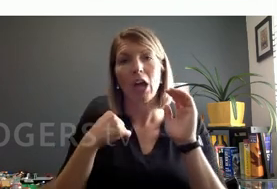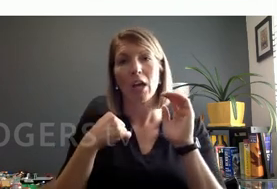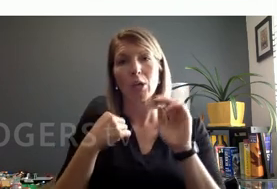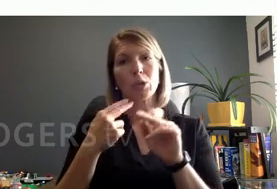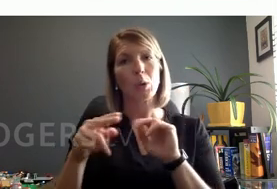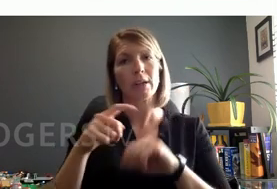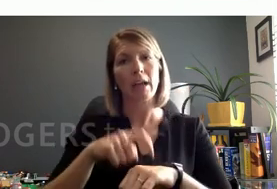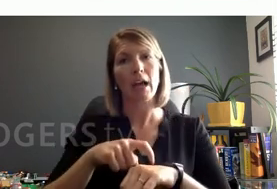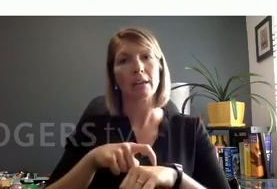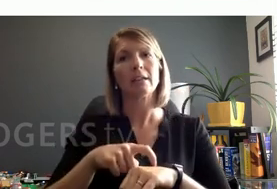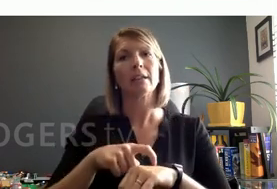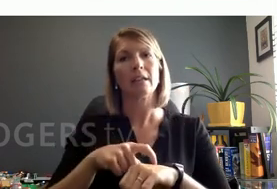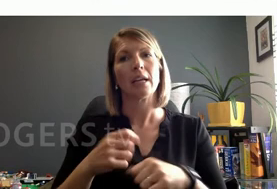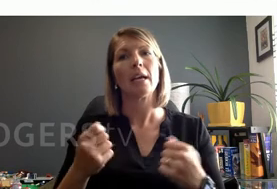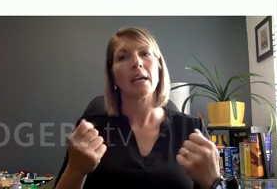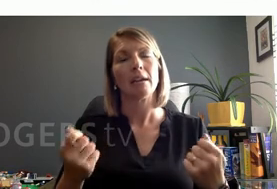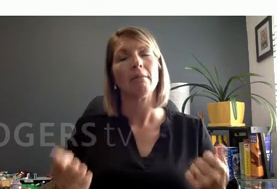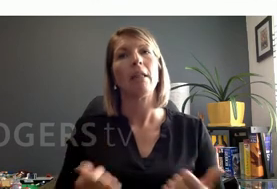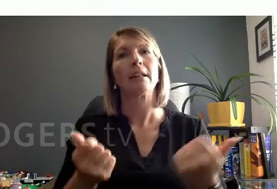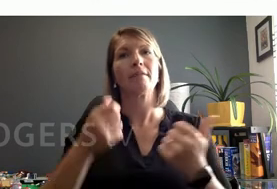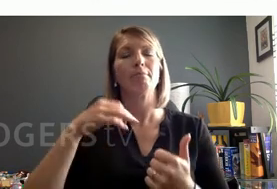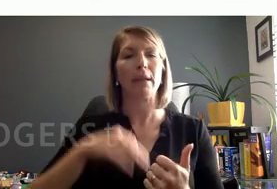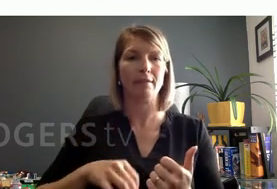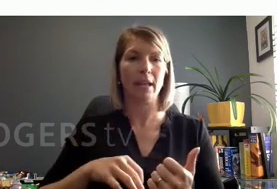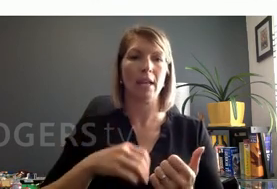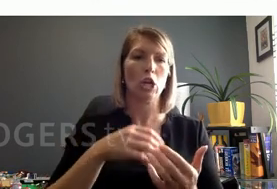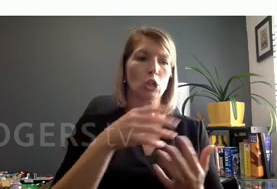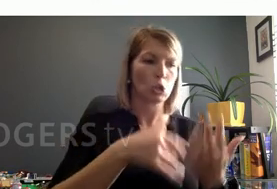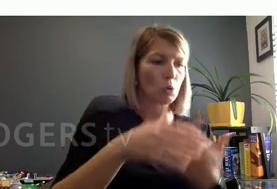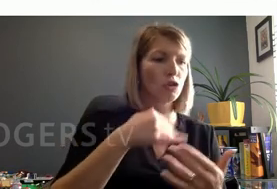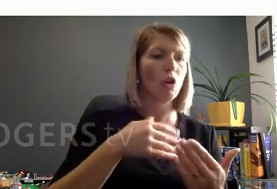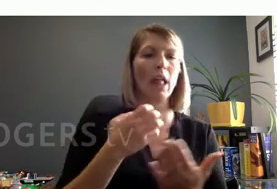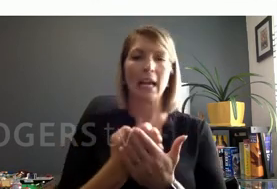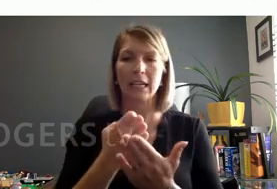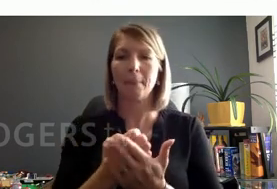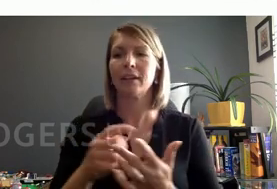Yeah, there's lots of benefits: social, economic, community, culture,